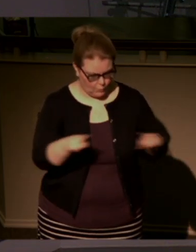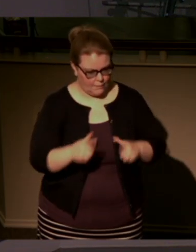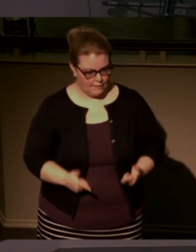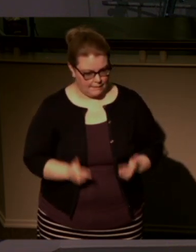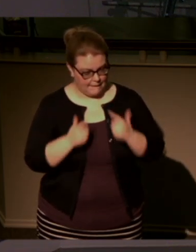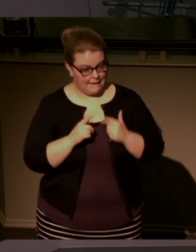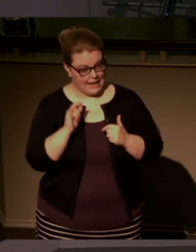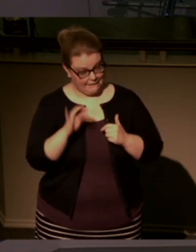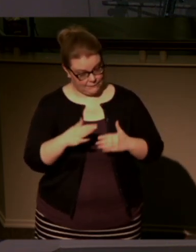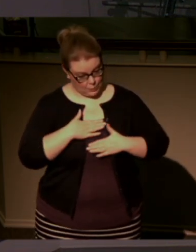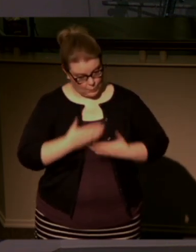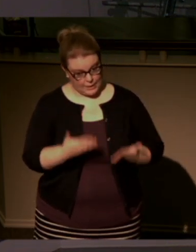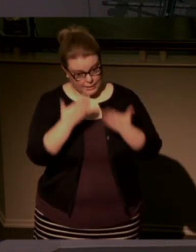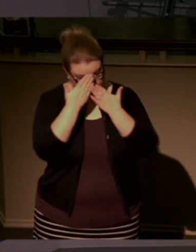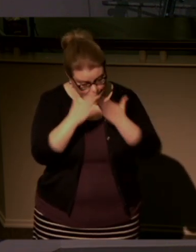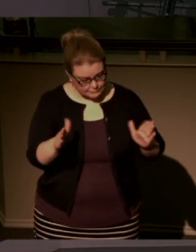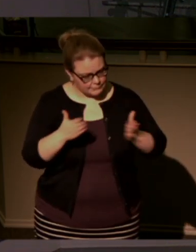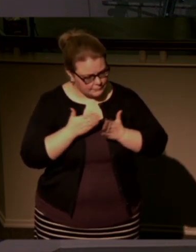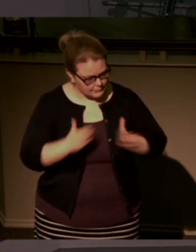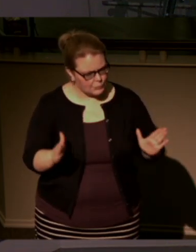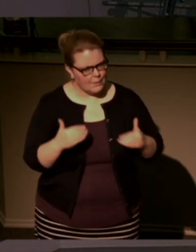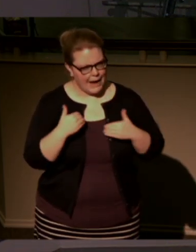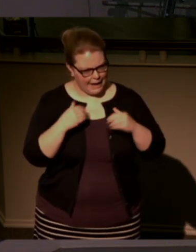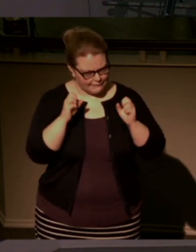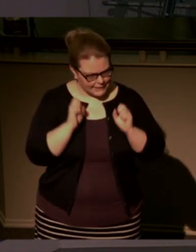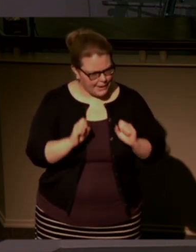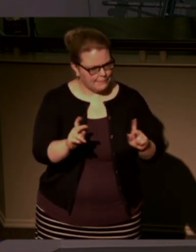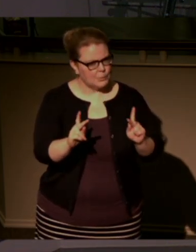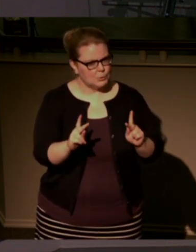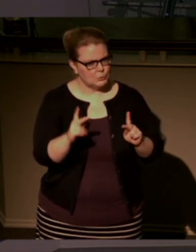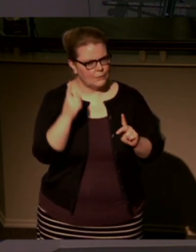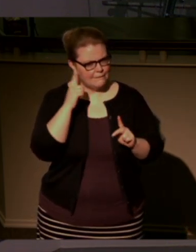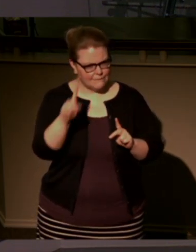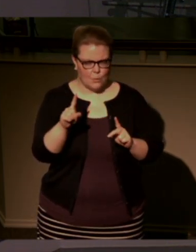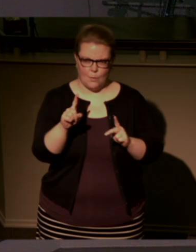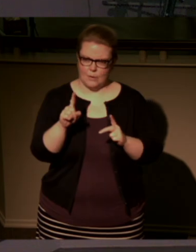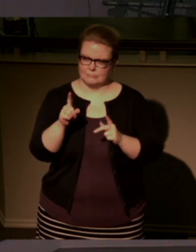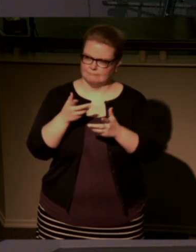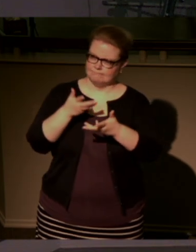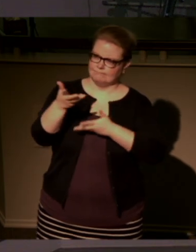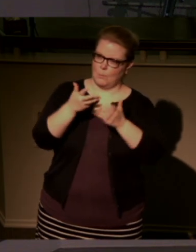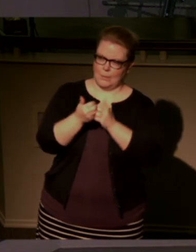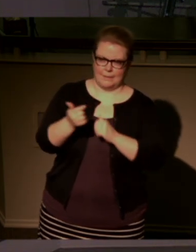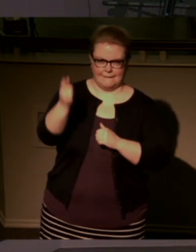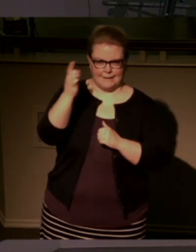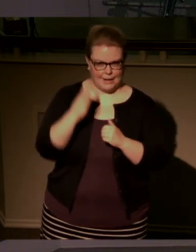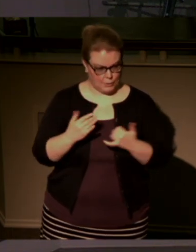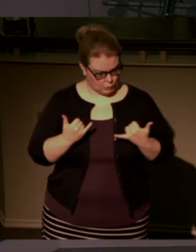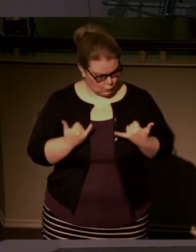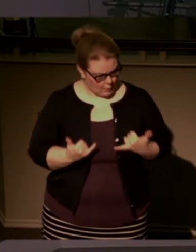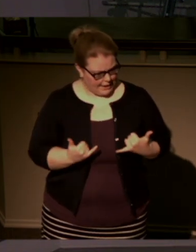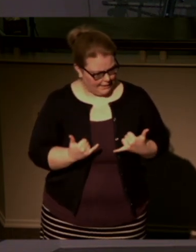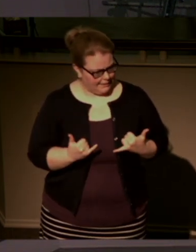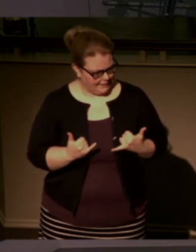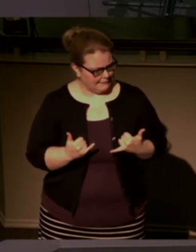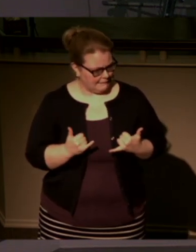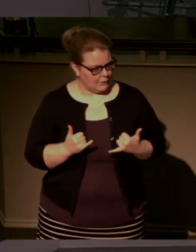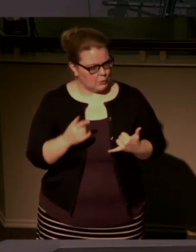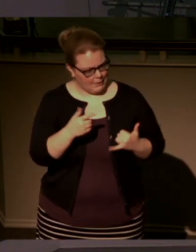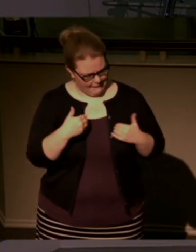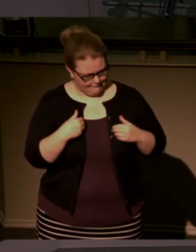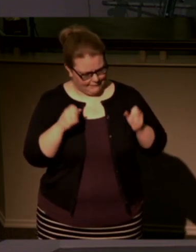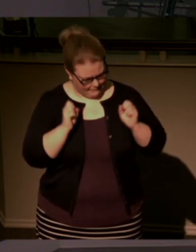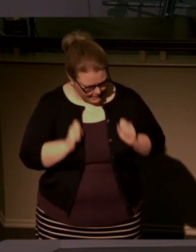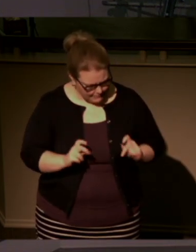to hear today, you have opportunity for a God encounter story. You have the opportunity